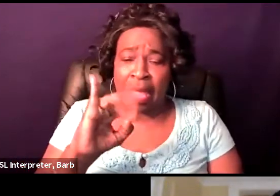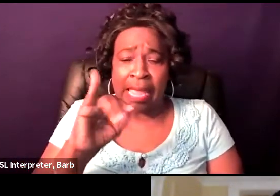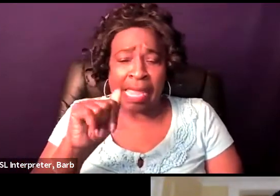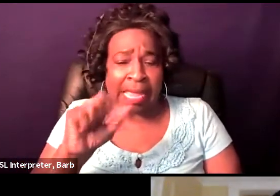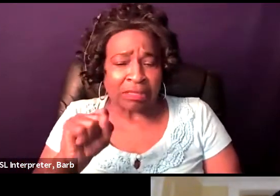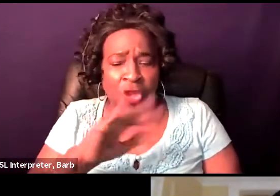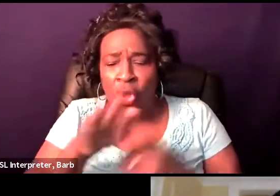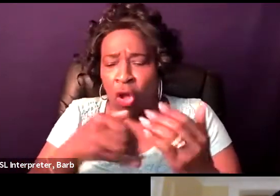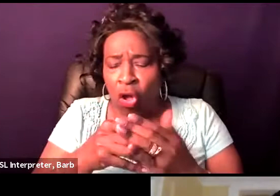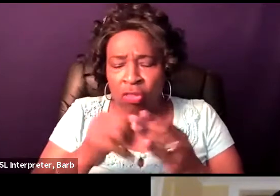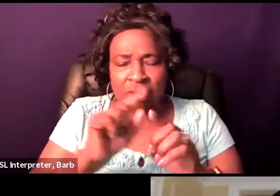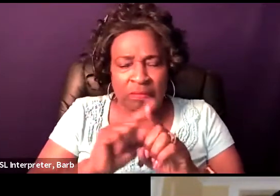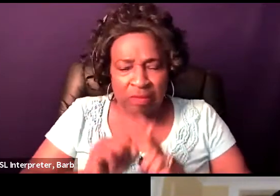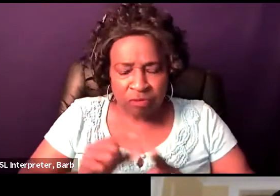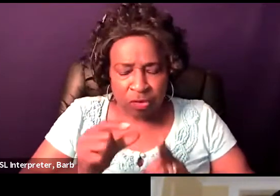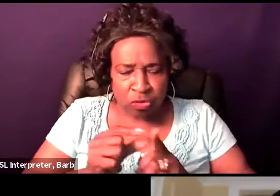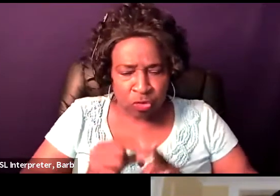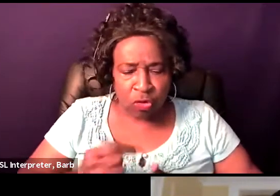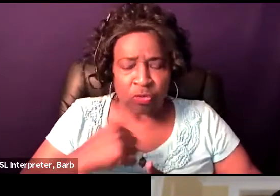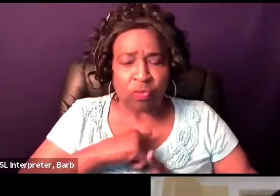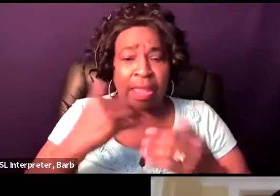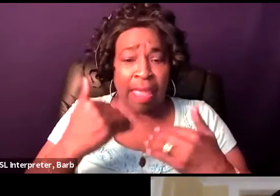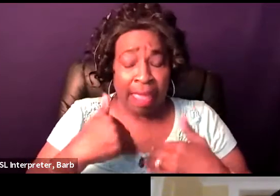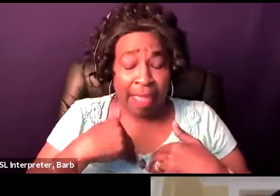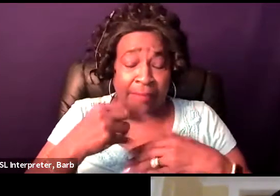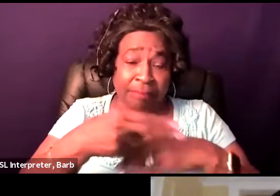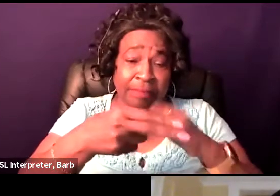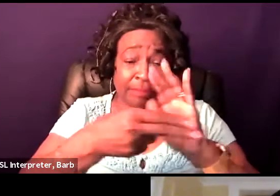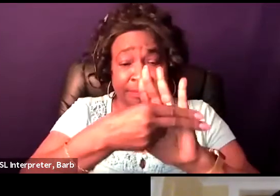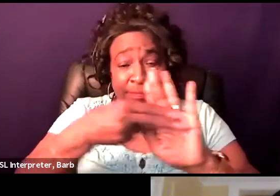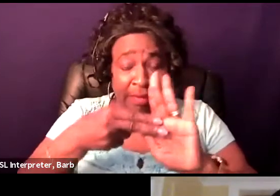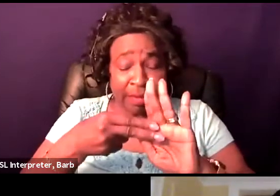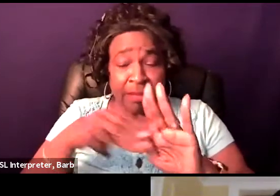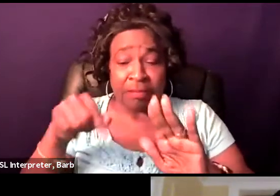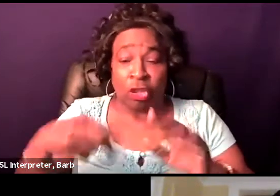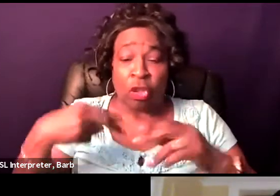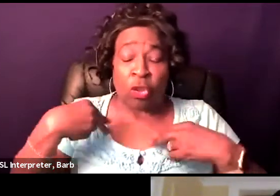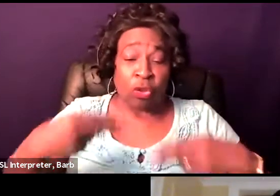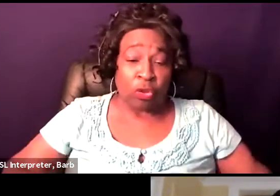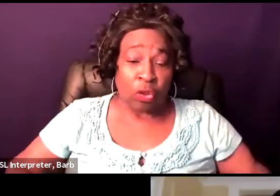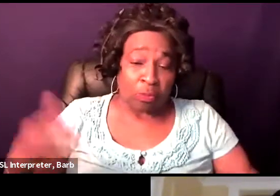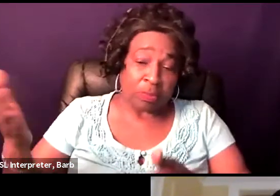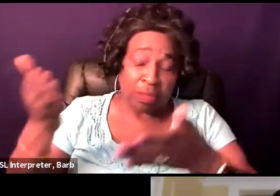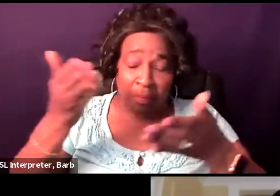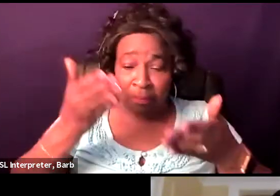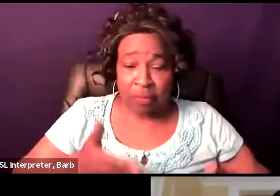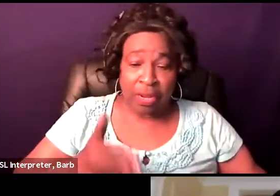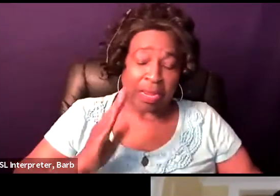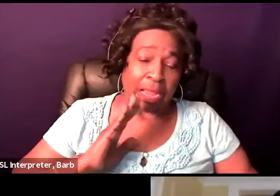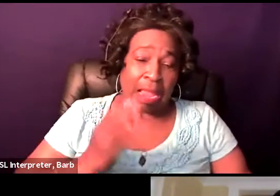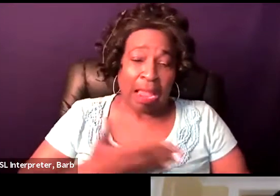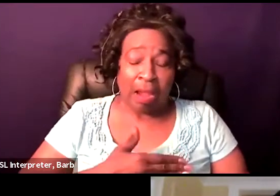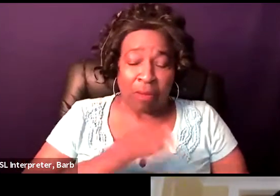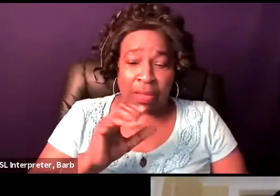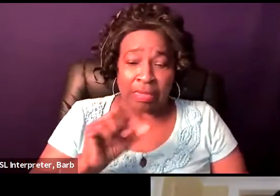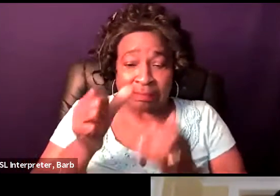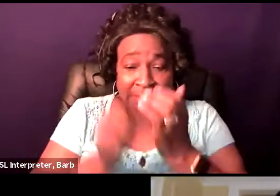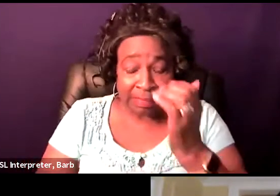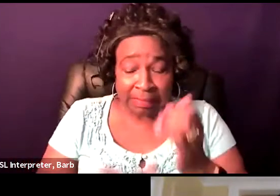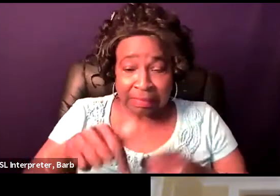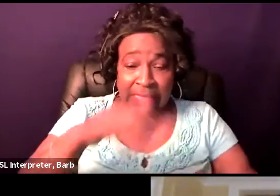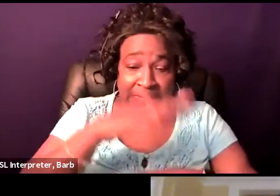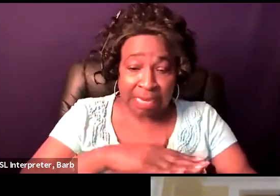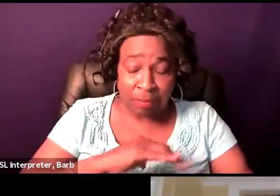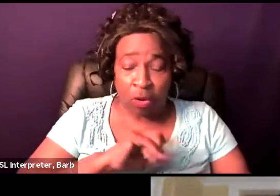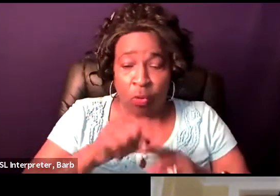terms that we have to name the fact that human beings bring our SHIT to the table when we're designing